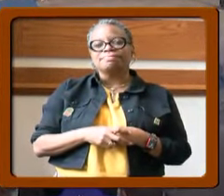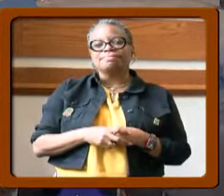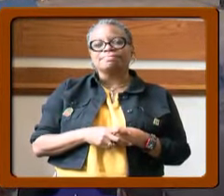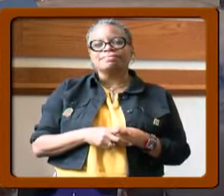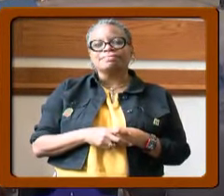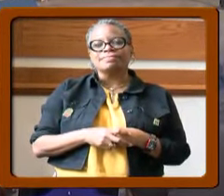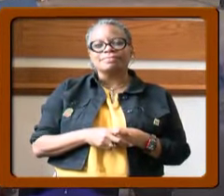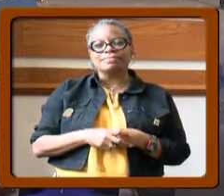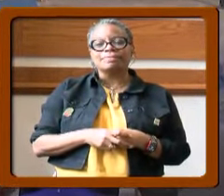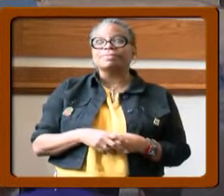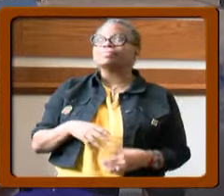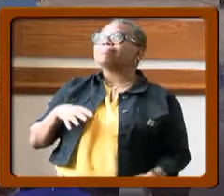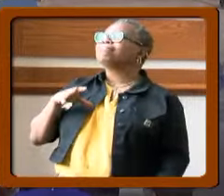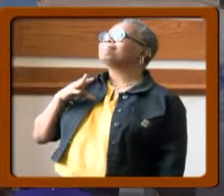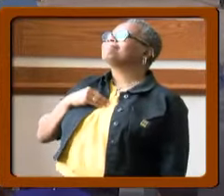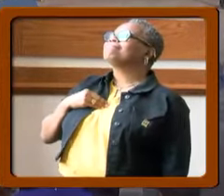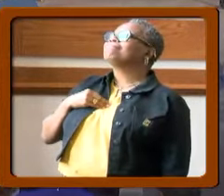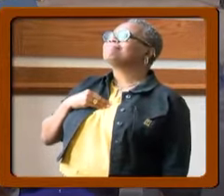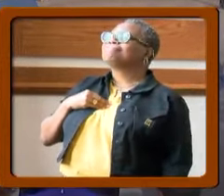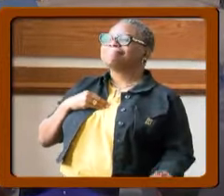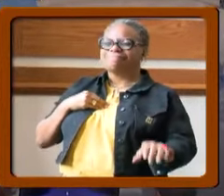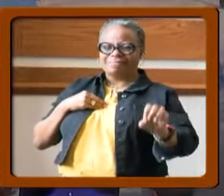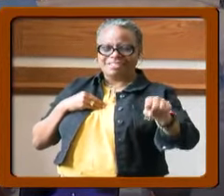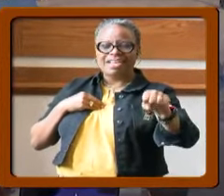to say yes.